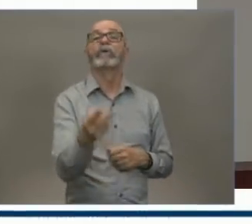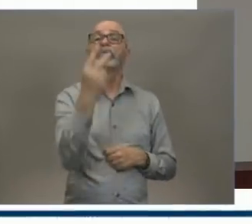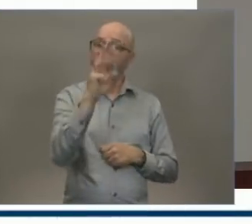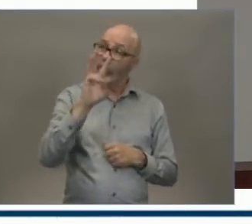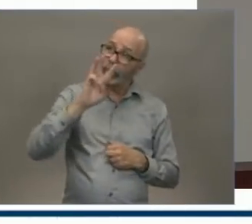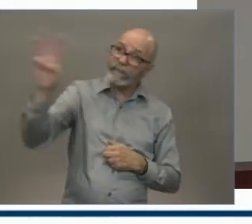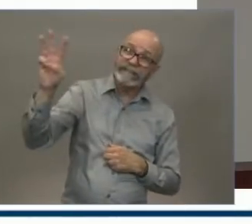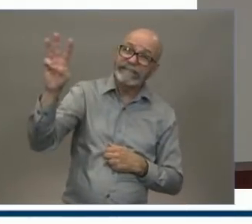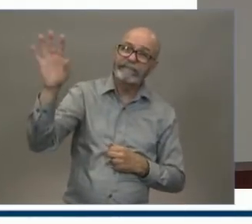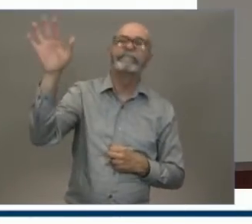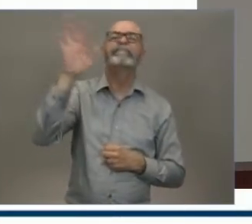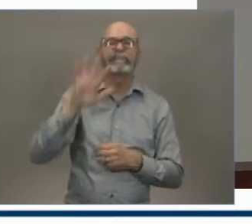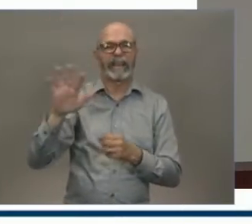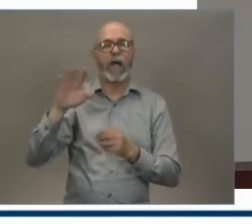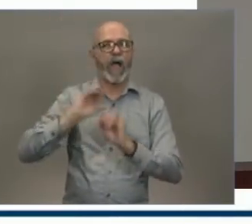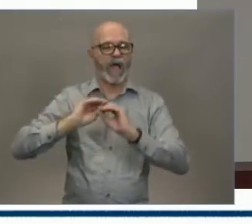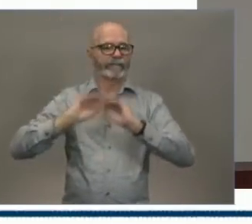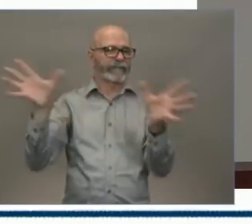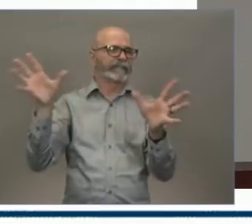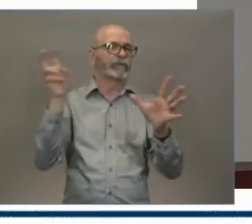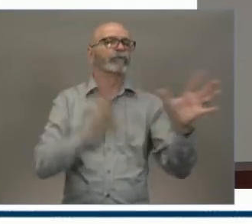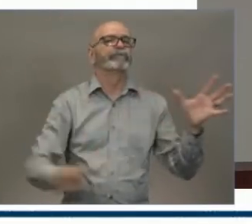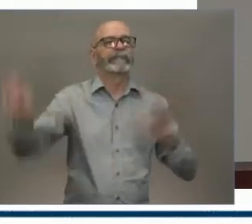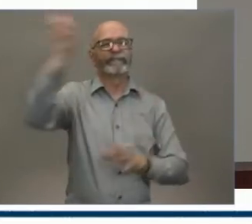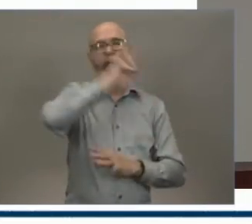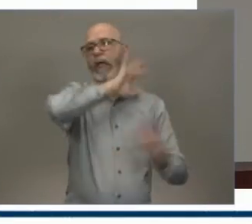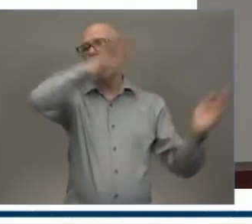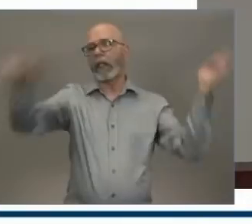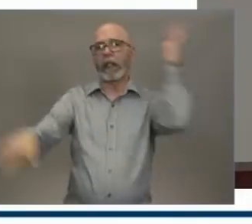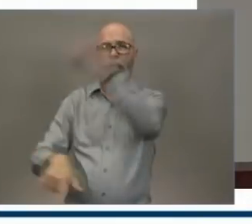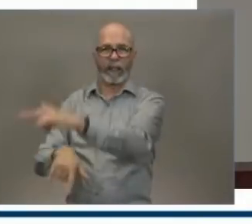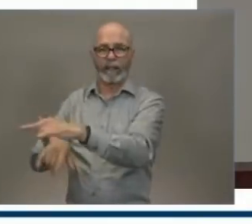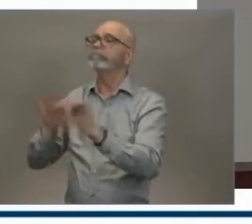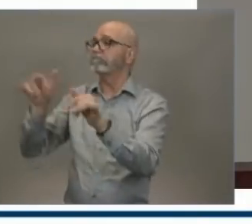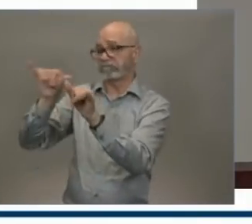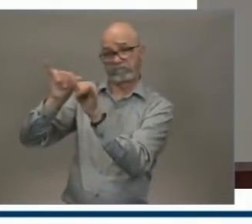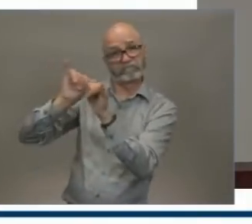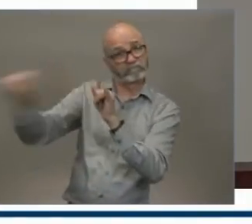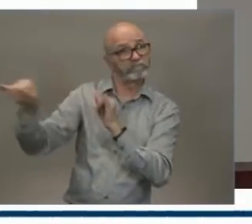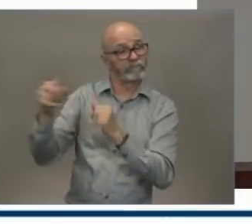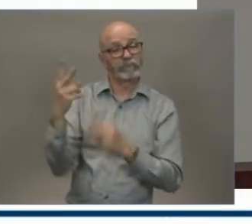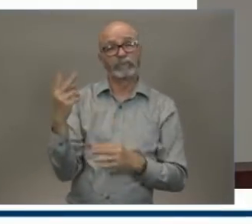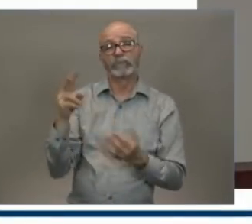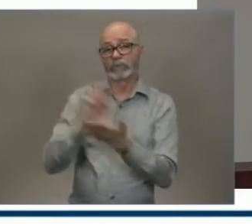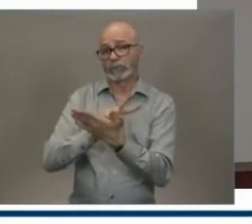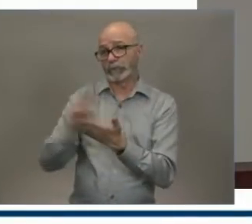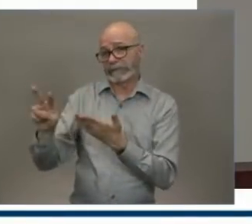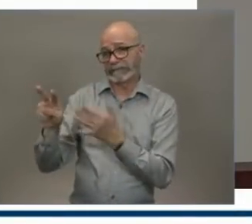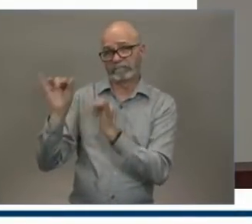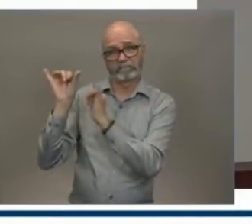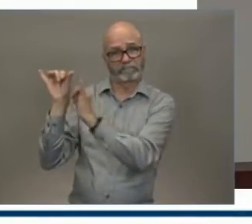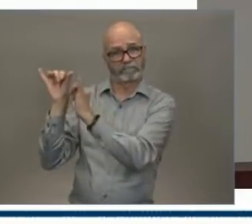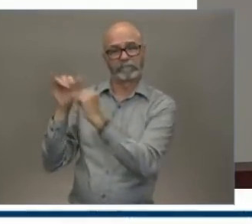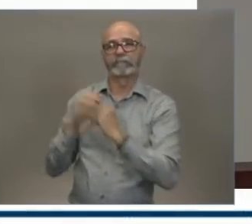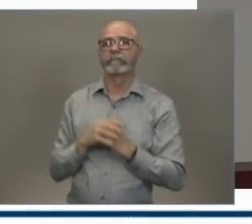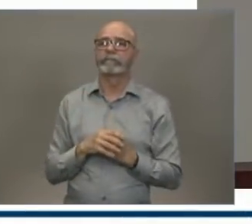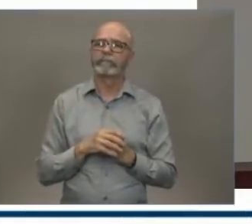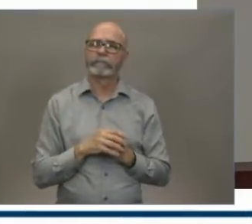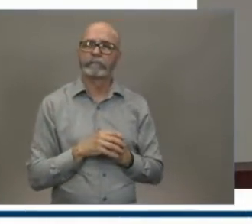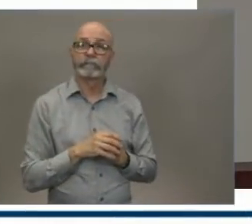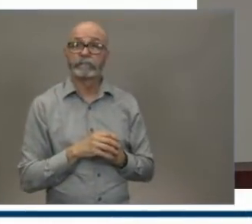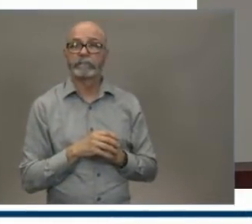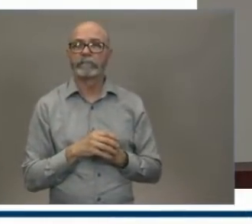again, related to travel. Those individuals are isolated or isolating as required. One of them is